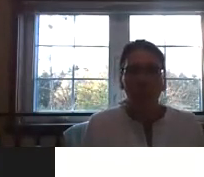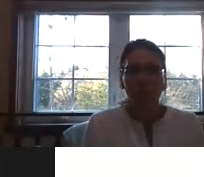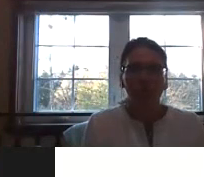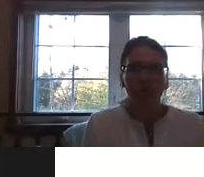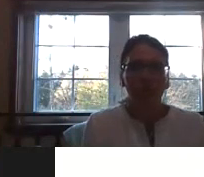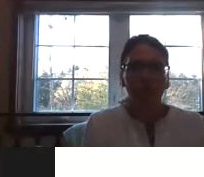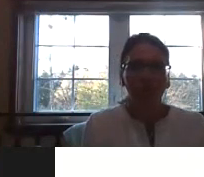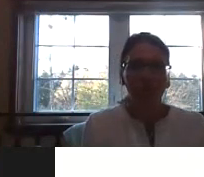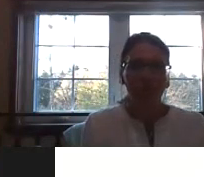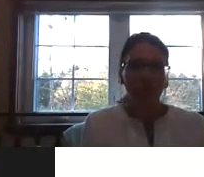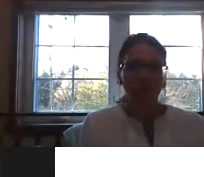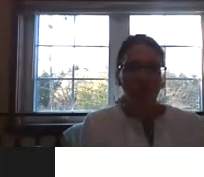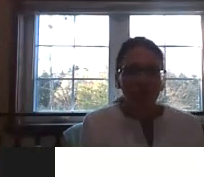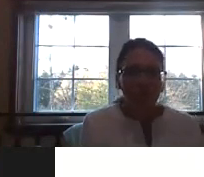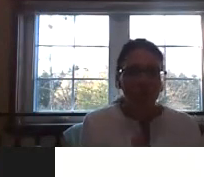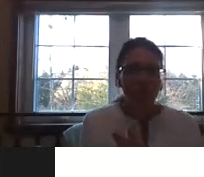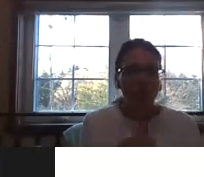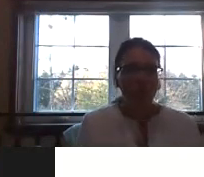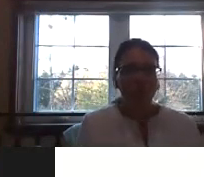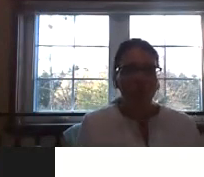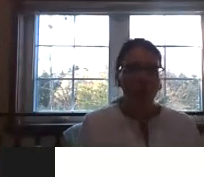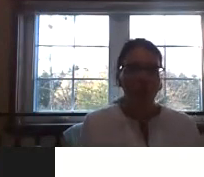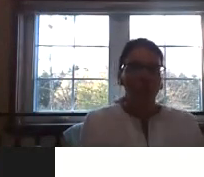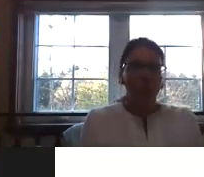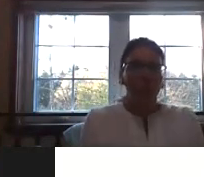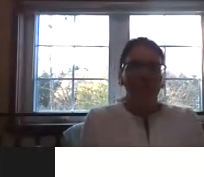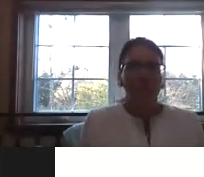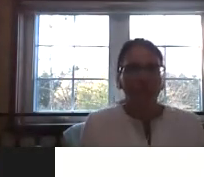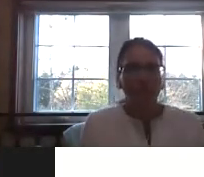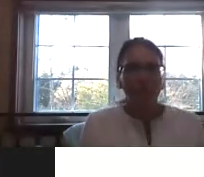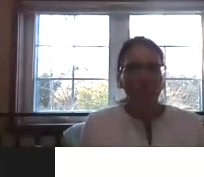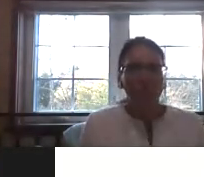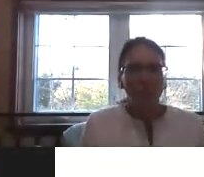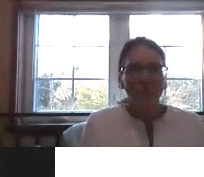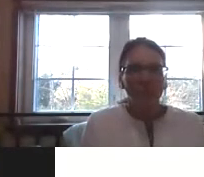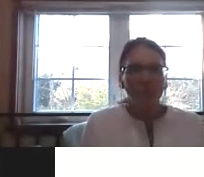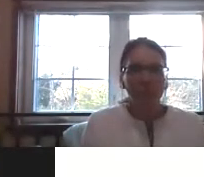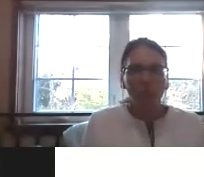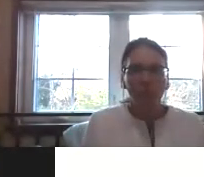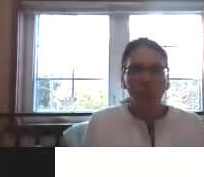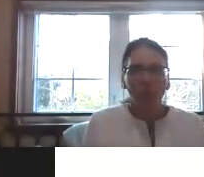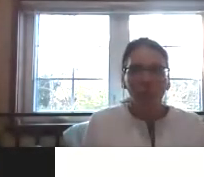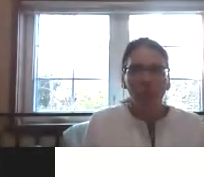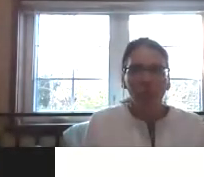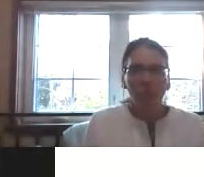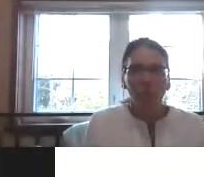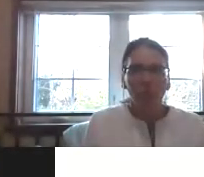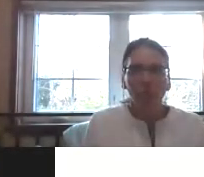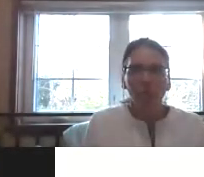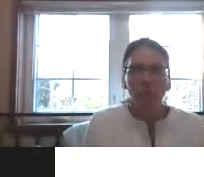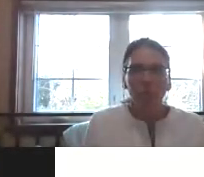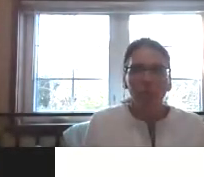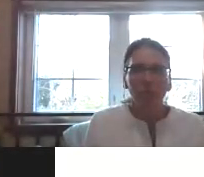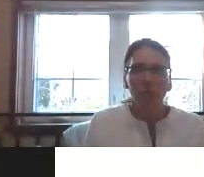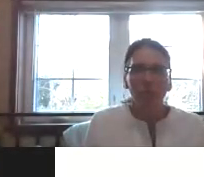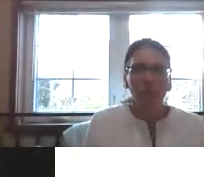but the little slip through further on is also quite a bit of an